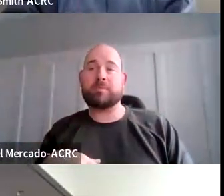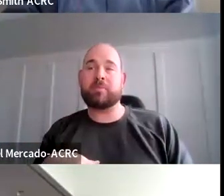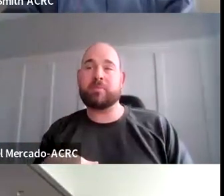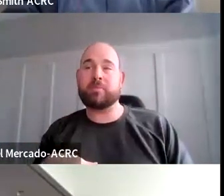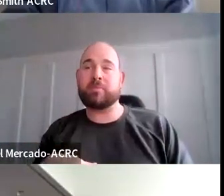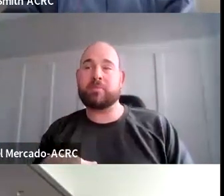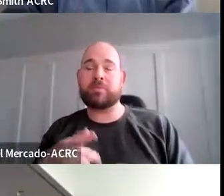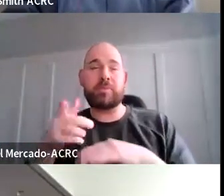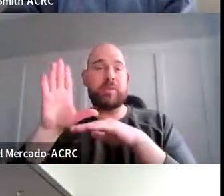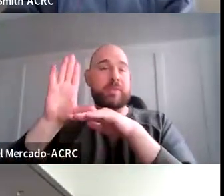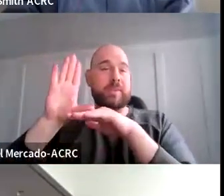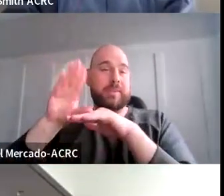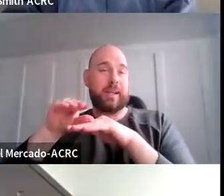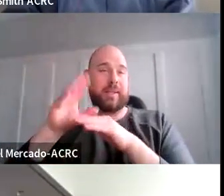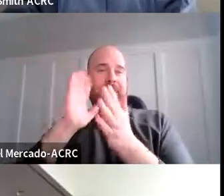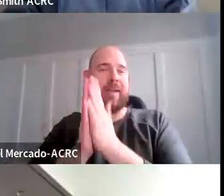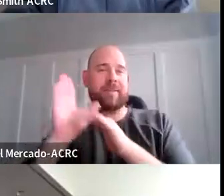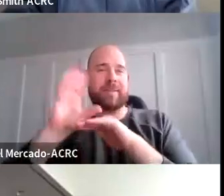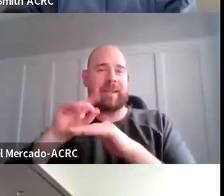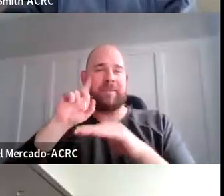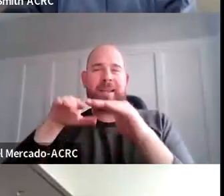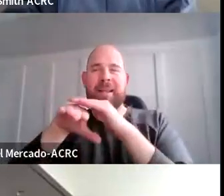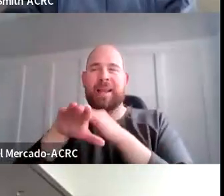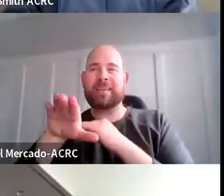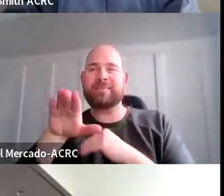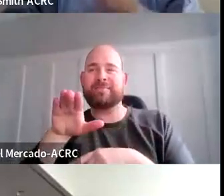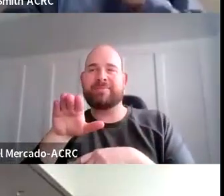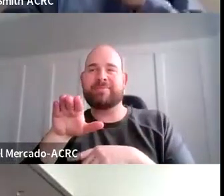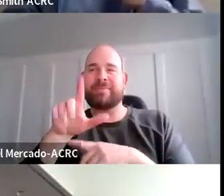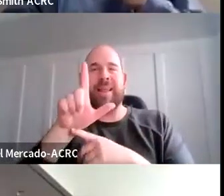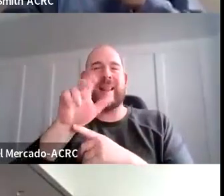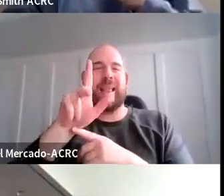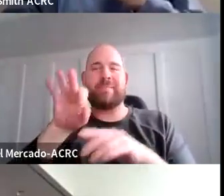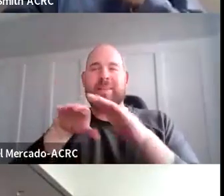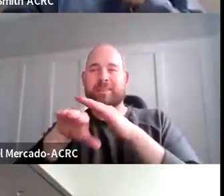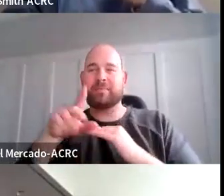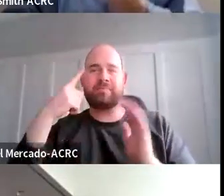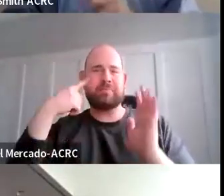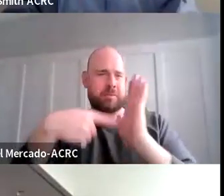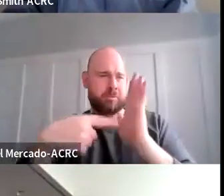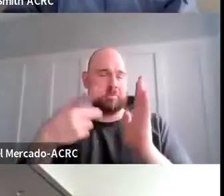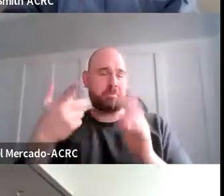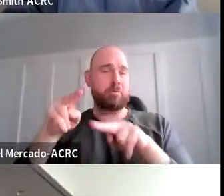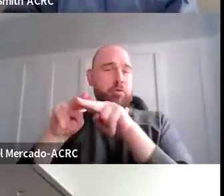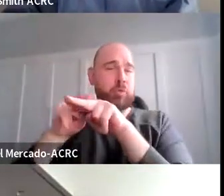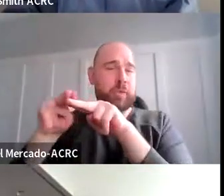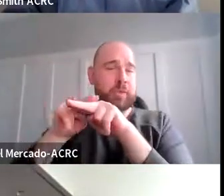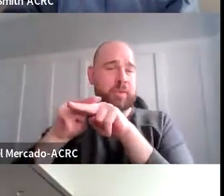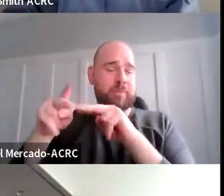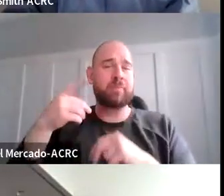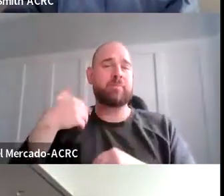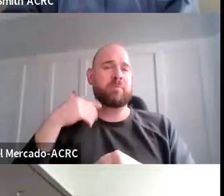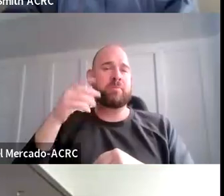having to try to stop a conversation. Another example is asking for discounts because of lack